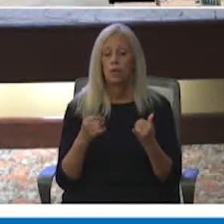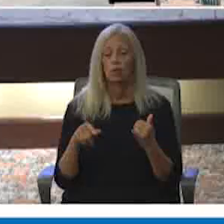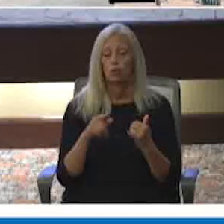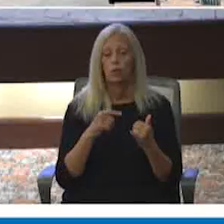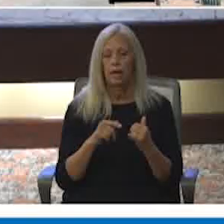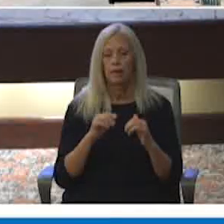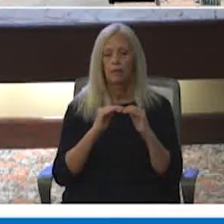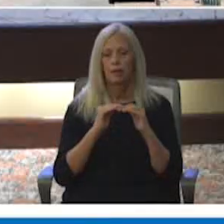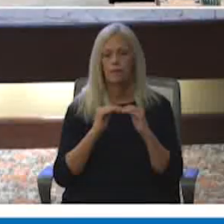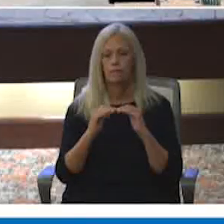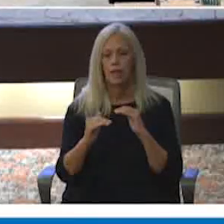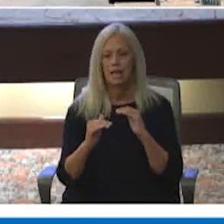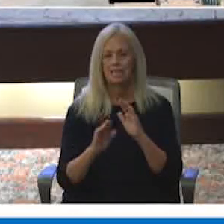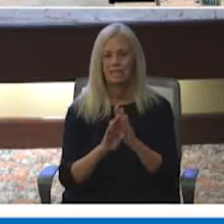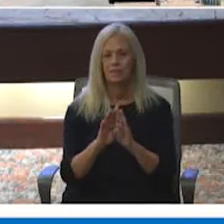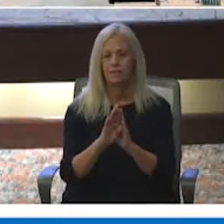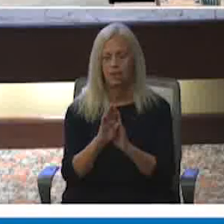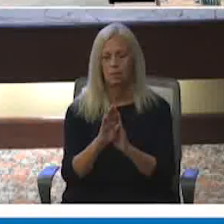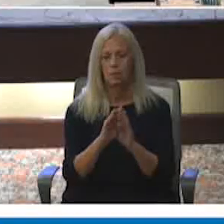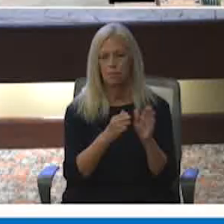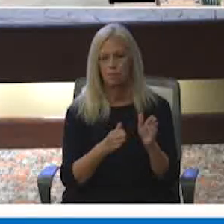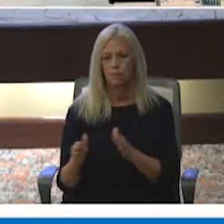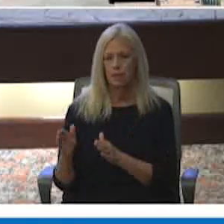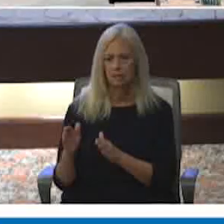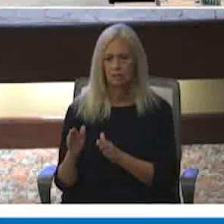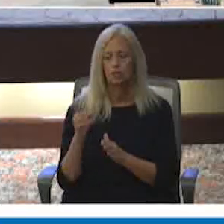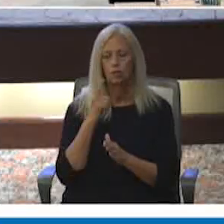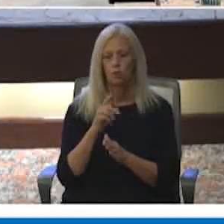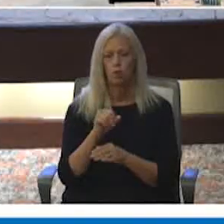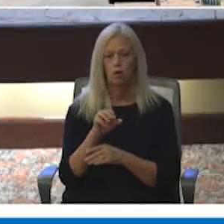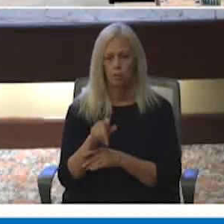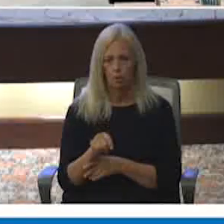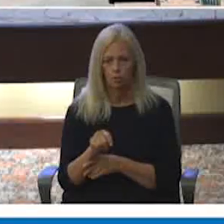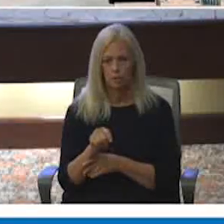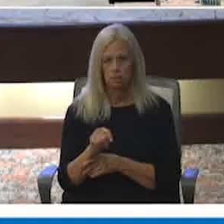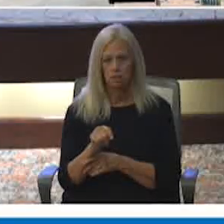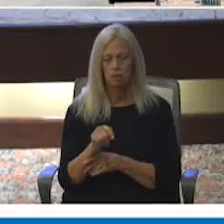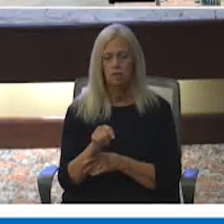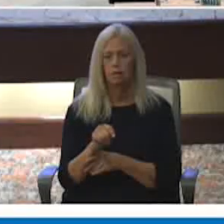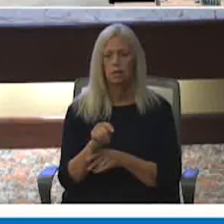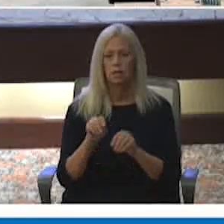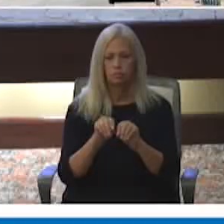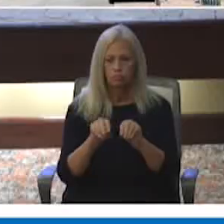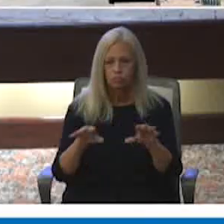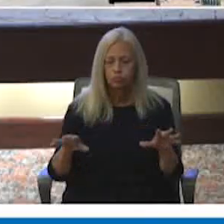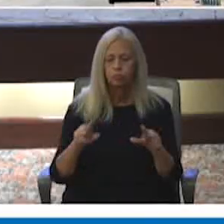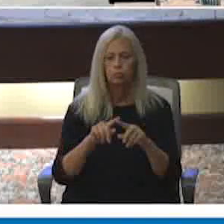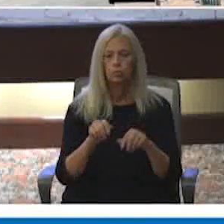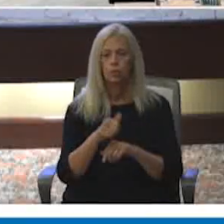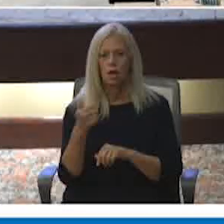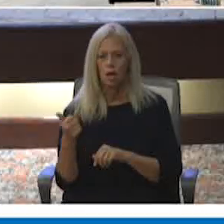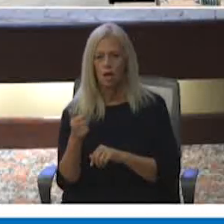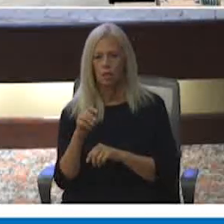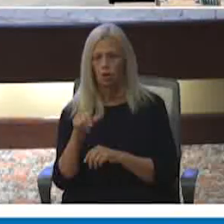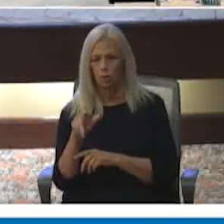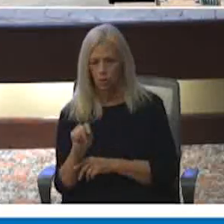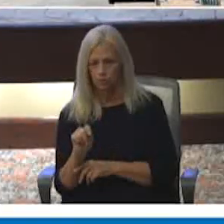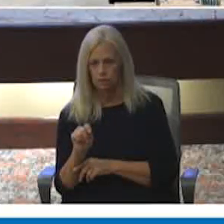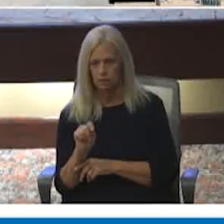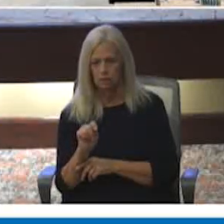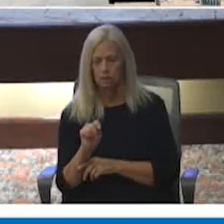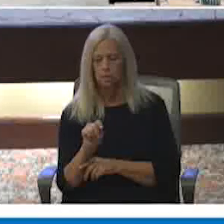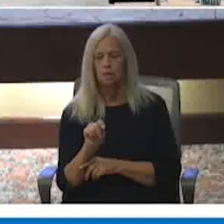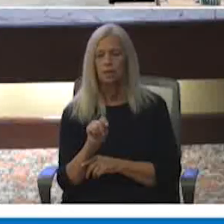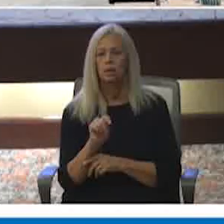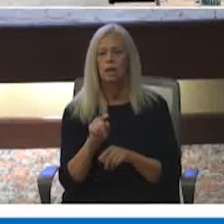flat development plan requirement that goes to your building department, and they circulate it and refer it to other departments as necessary. There might